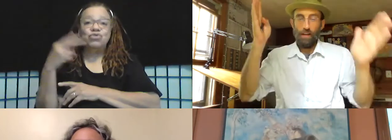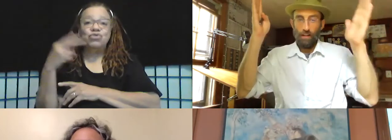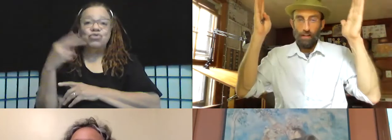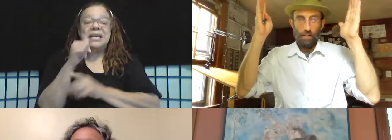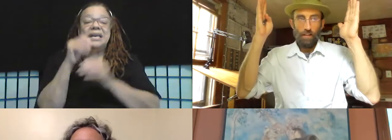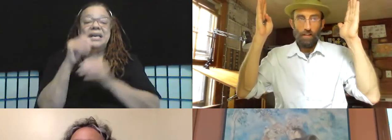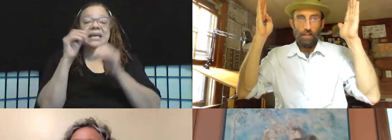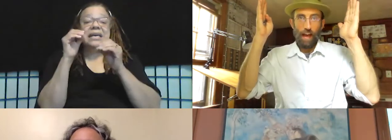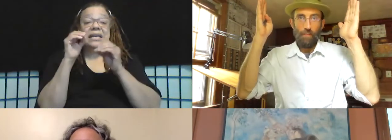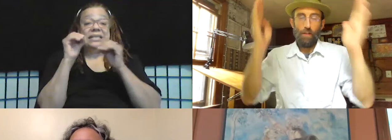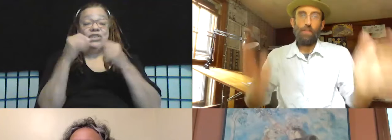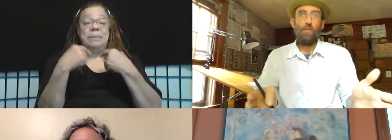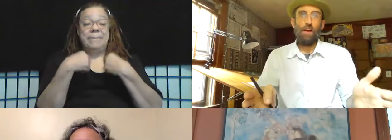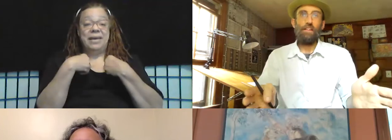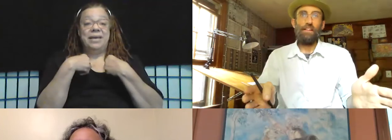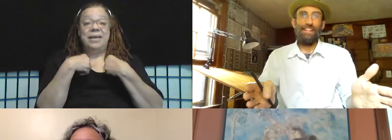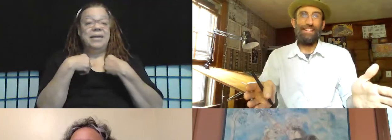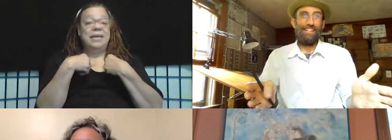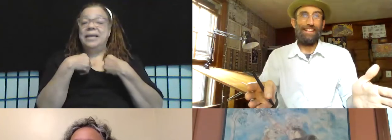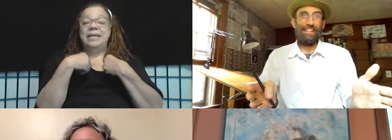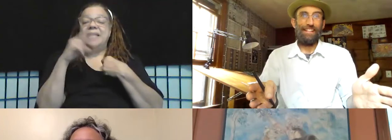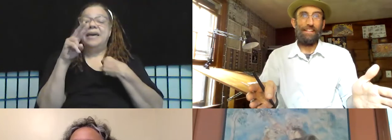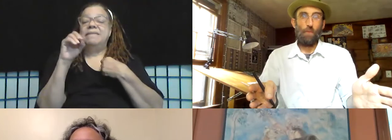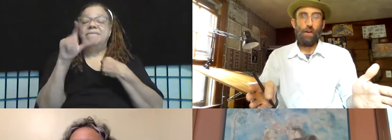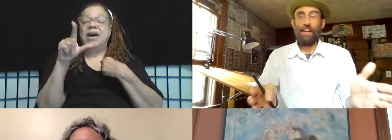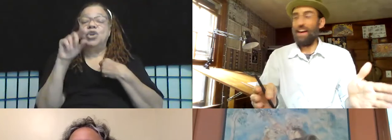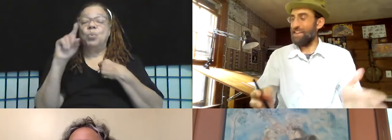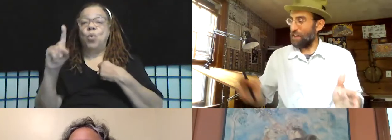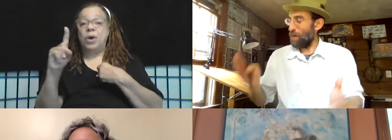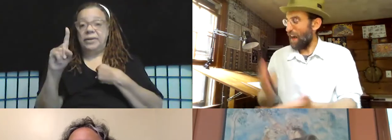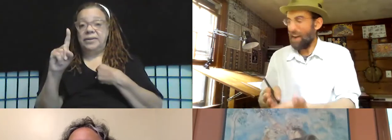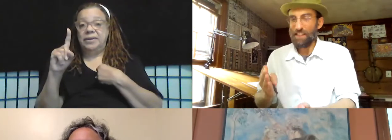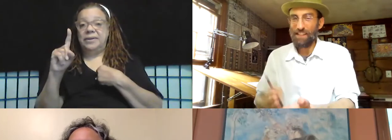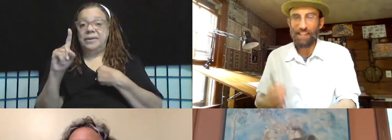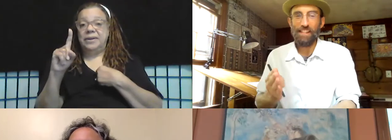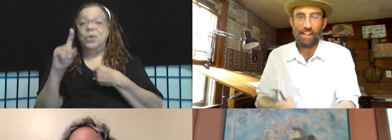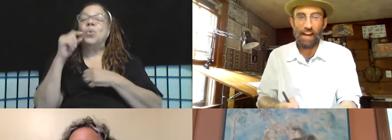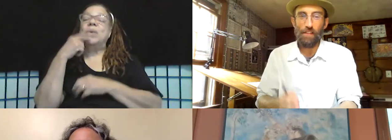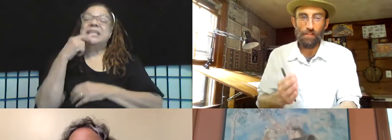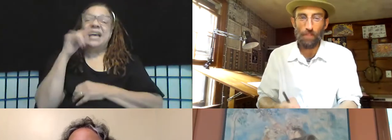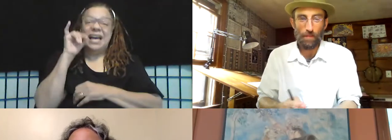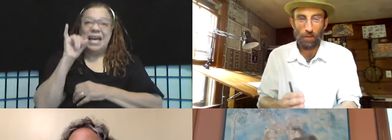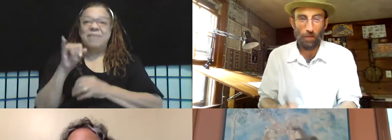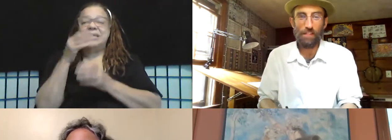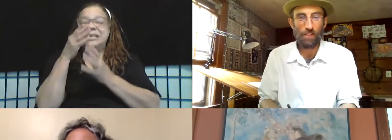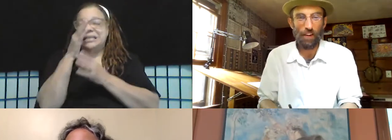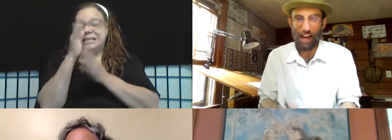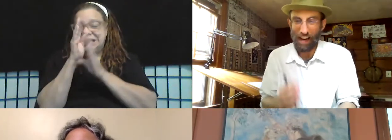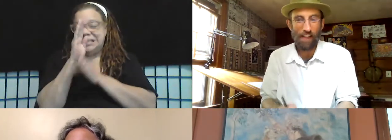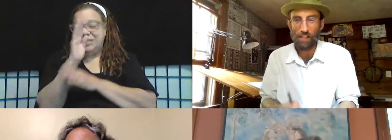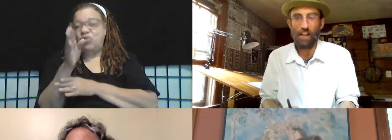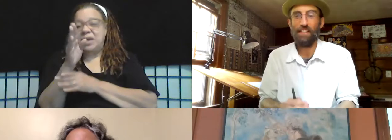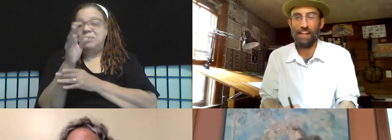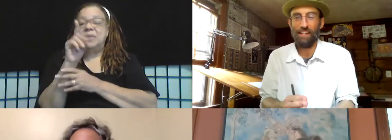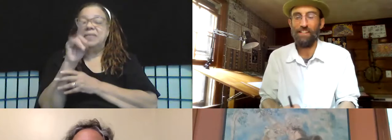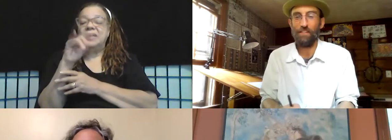me that volume 1, where I said, well, I have to stick to the diary of Freeman Colby's story. I